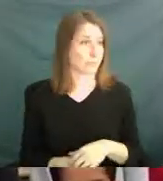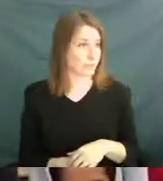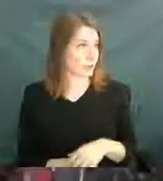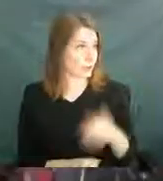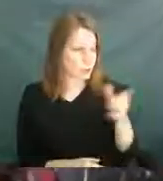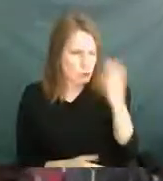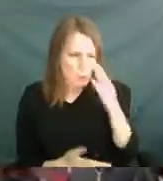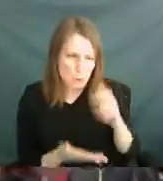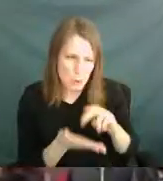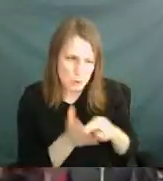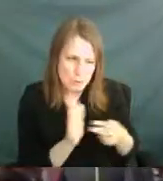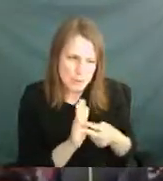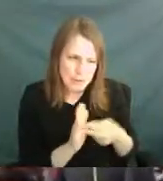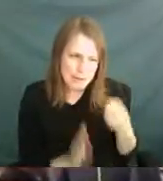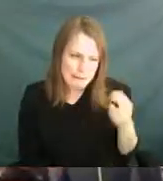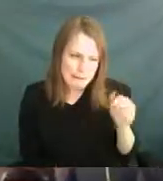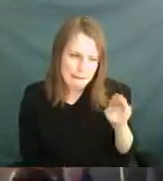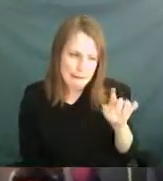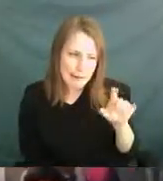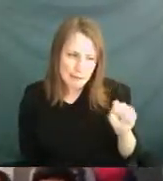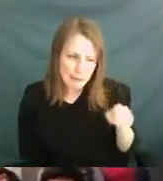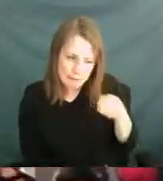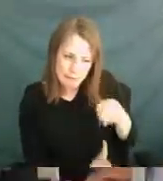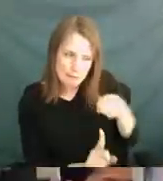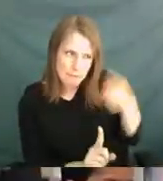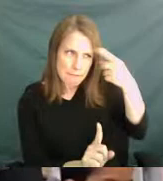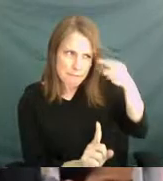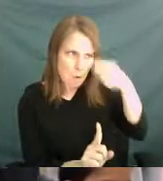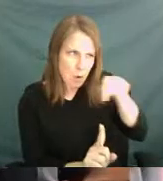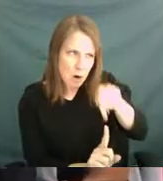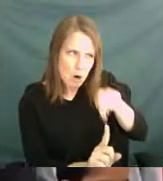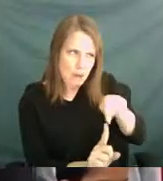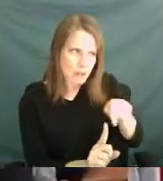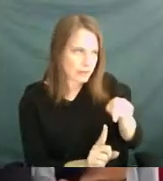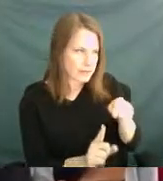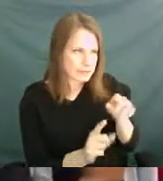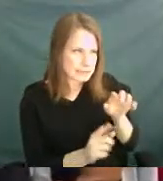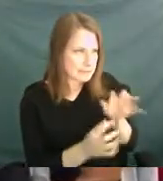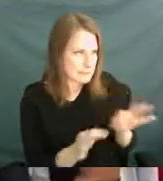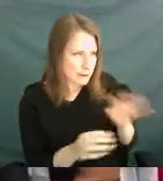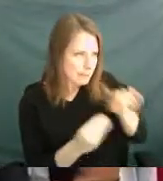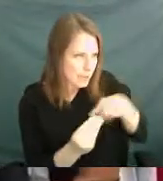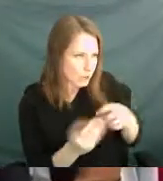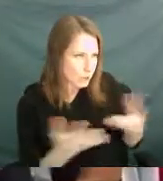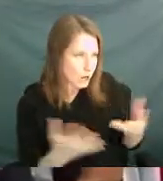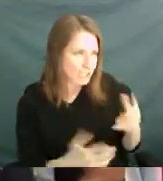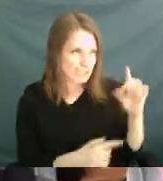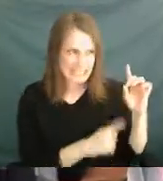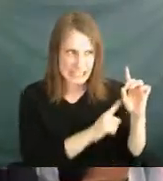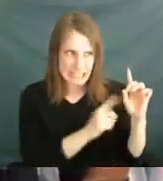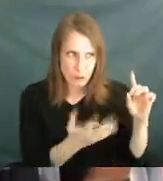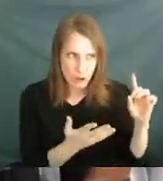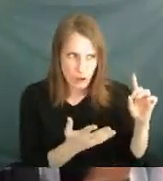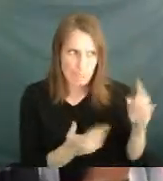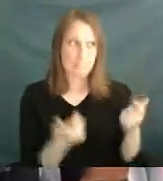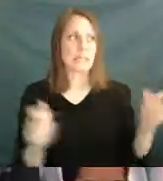word? But in one word that starts with a D, it's the big issue. It's about